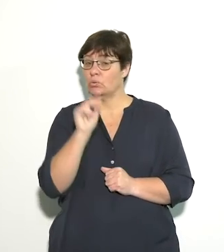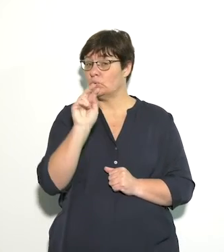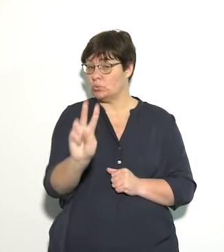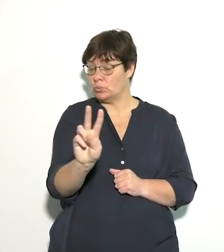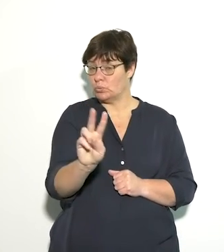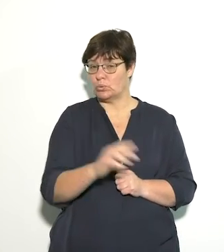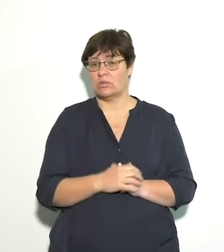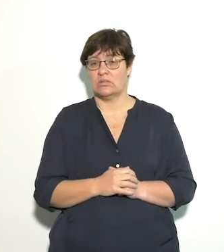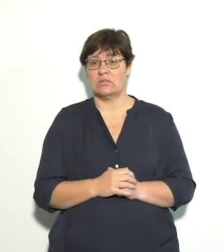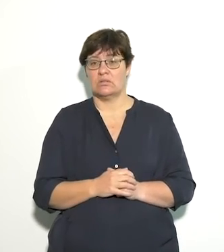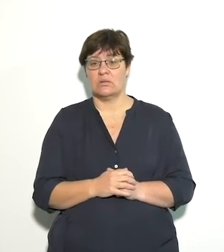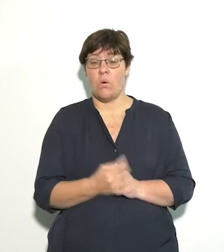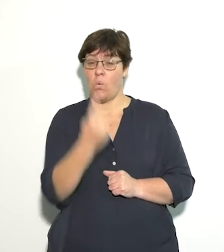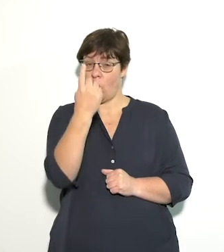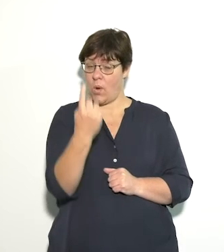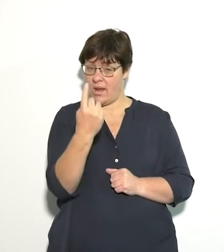to,